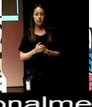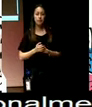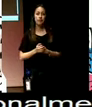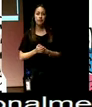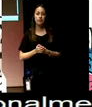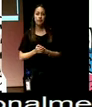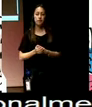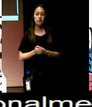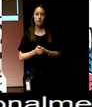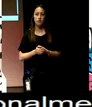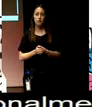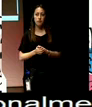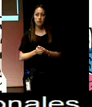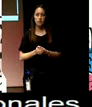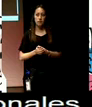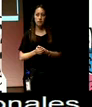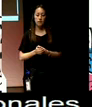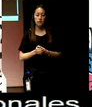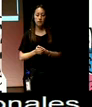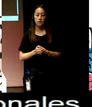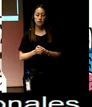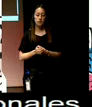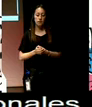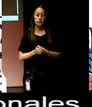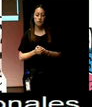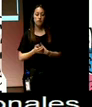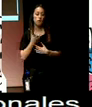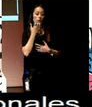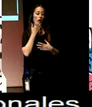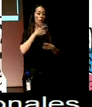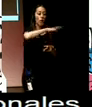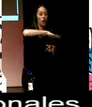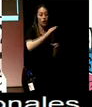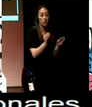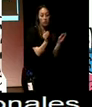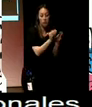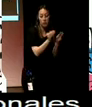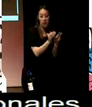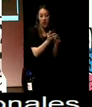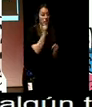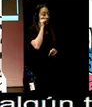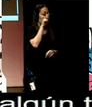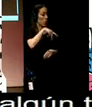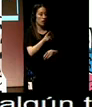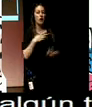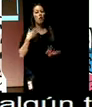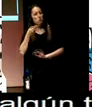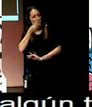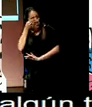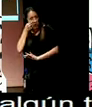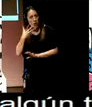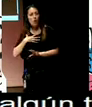something of a certain curiosity that would attract the 4 target groups. So tourism is not just about the